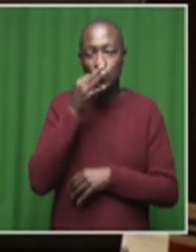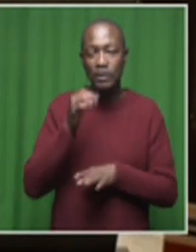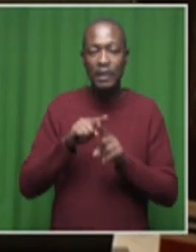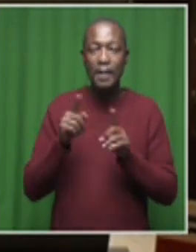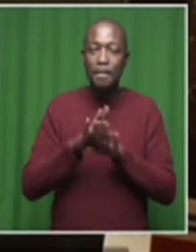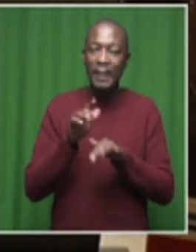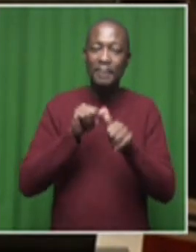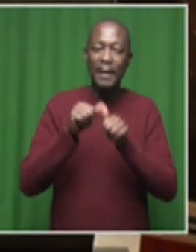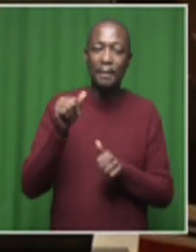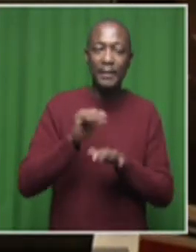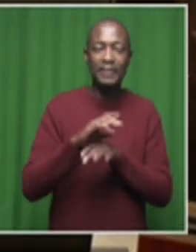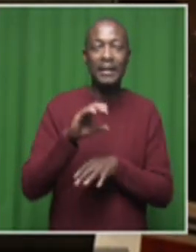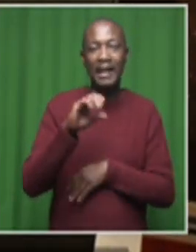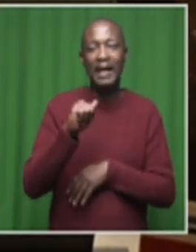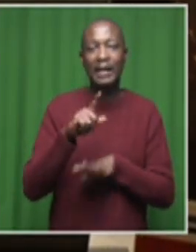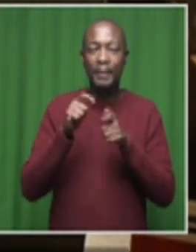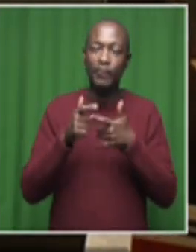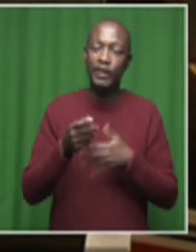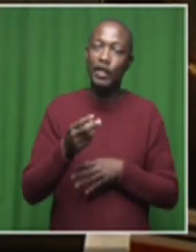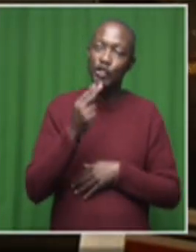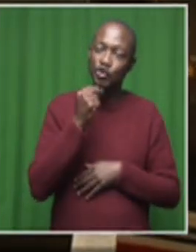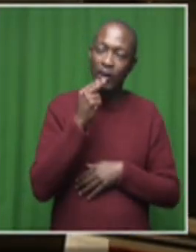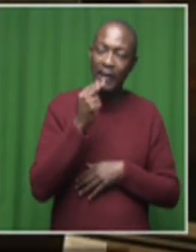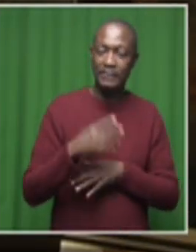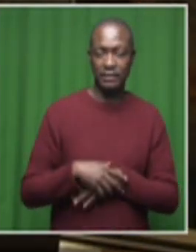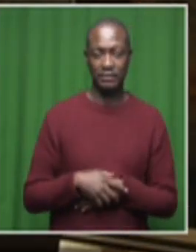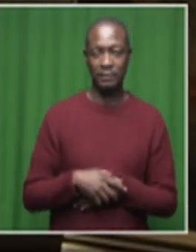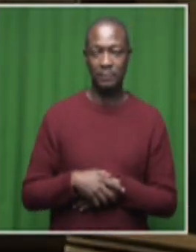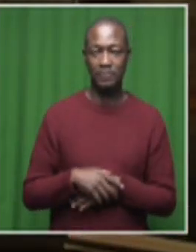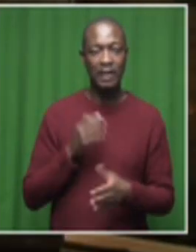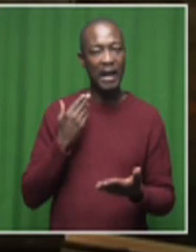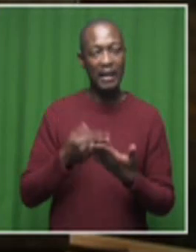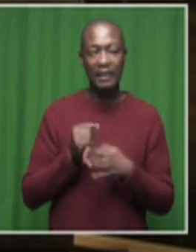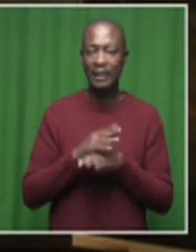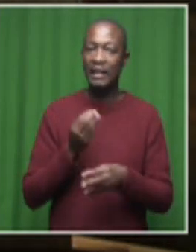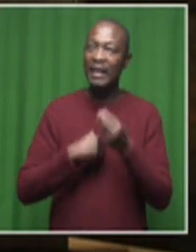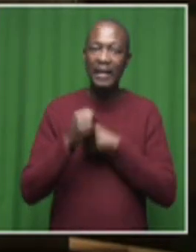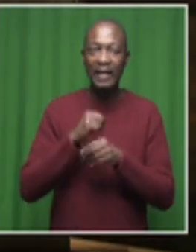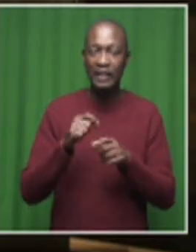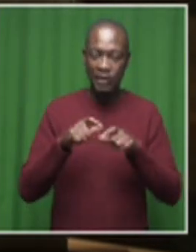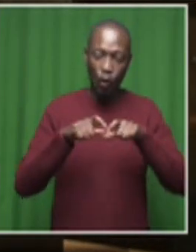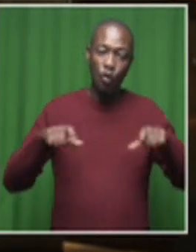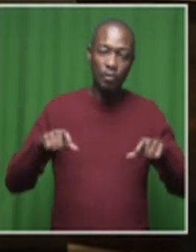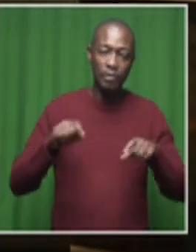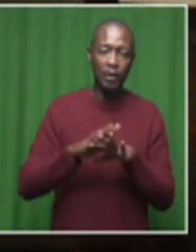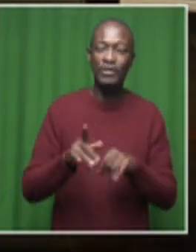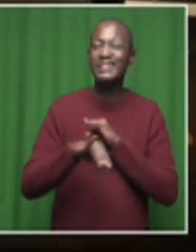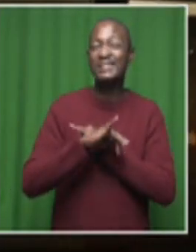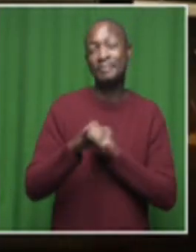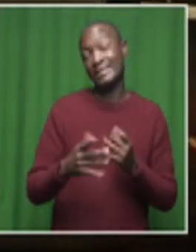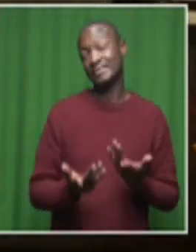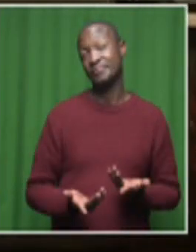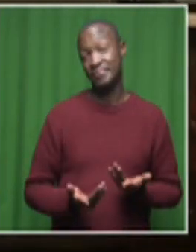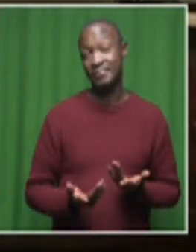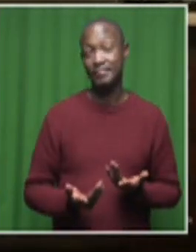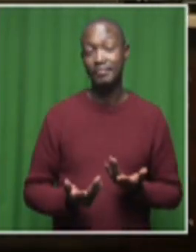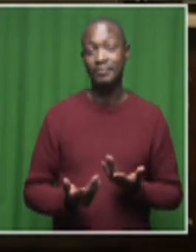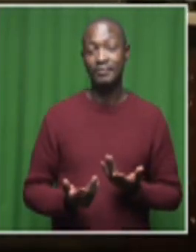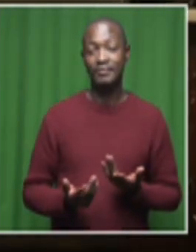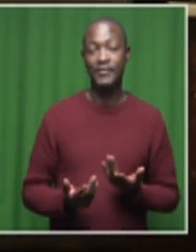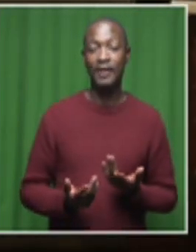best is Cadbury's chocolate after dinner, and we can eat the whole bar, which is terrible. So